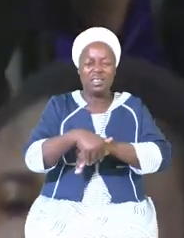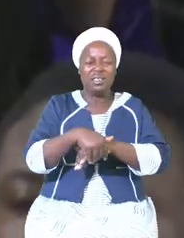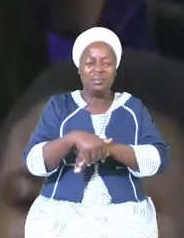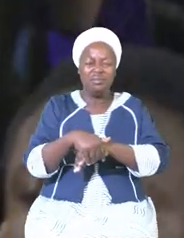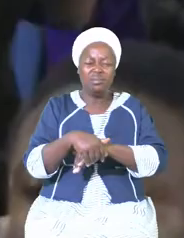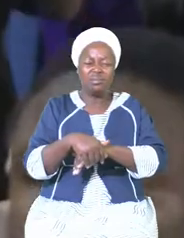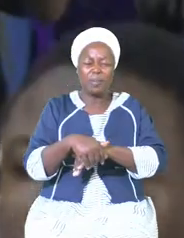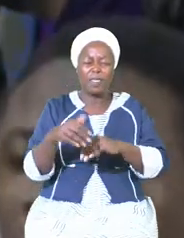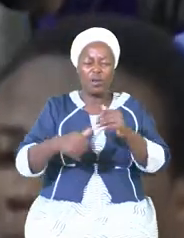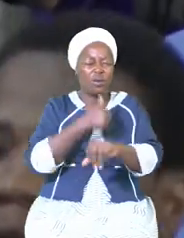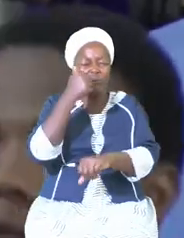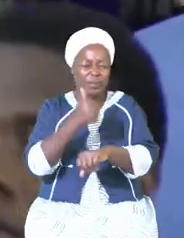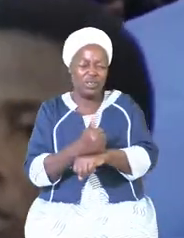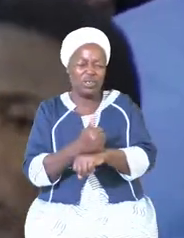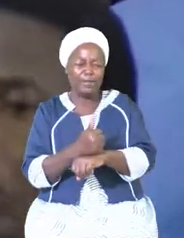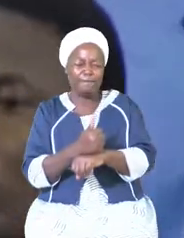Confirmation.